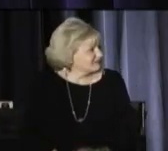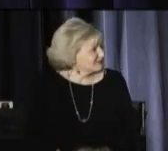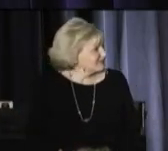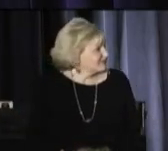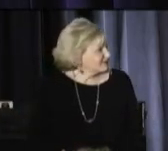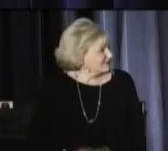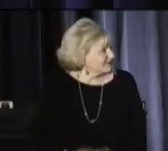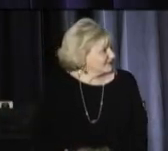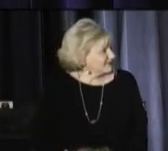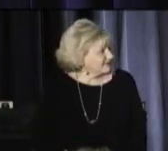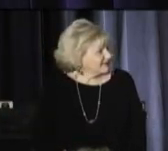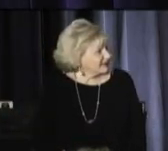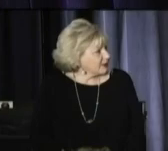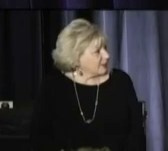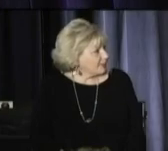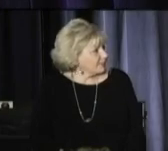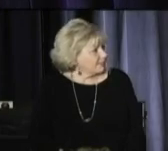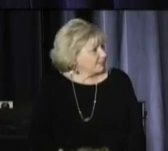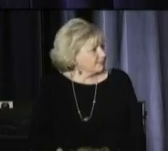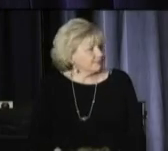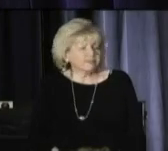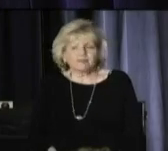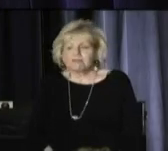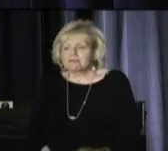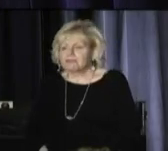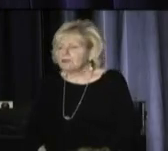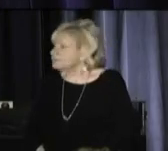We'll see how many I get to. Maybe I'll just read this one. It's called Winter.